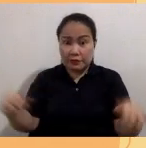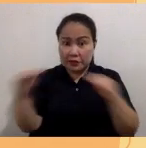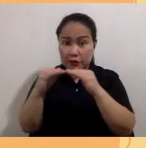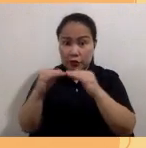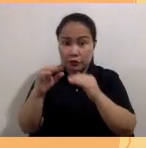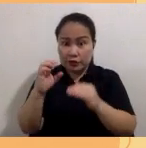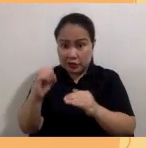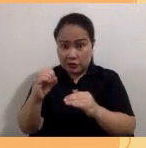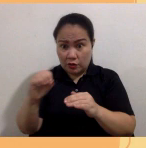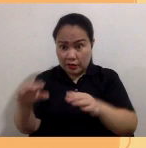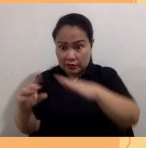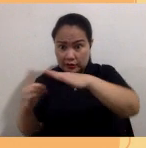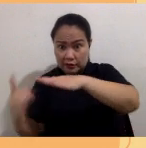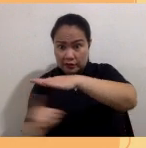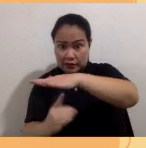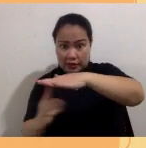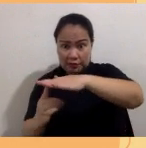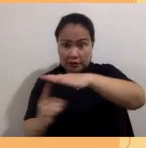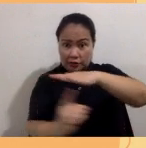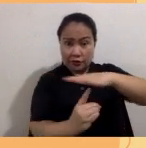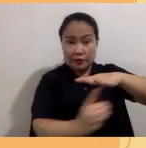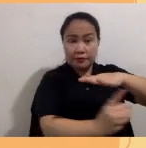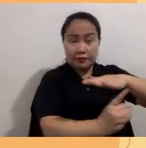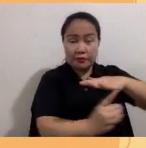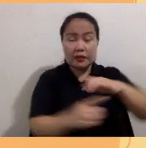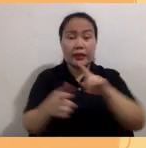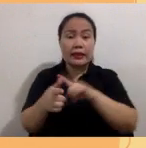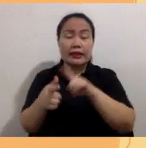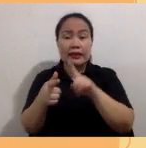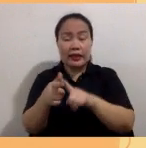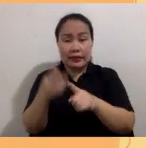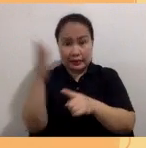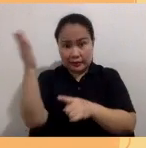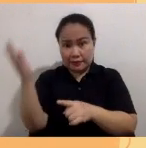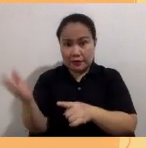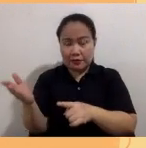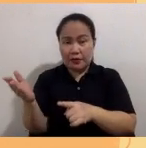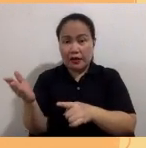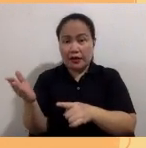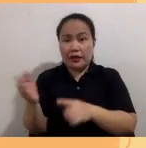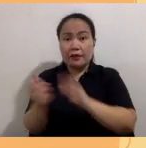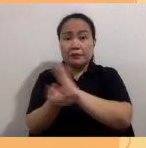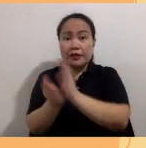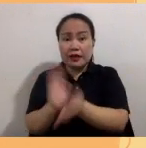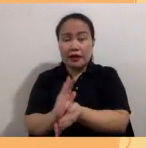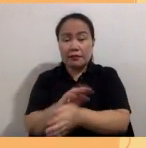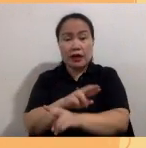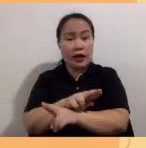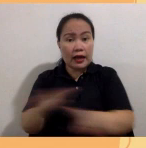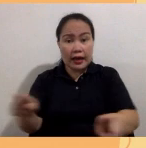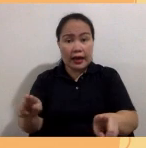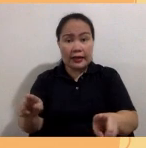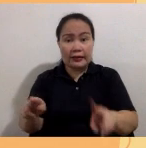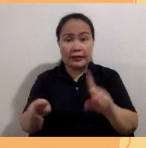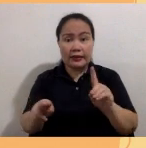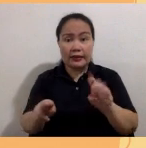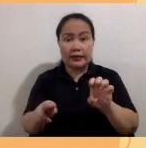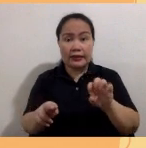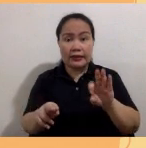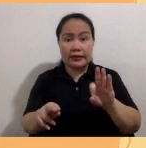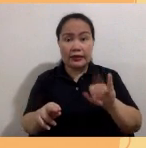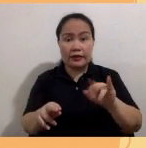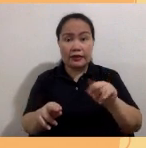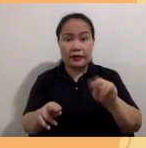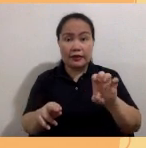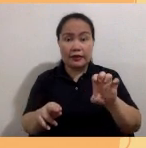denominator natin, then yan ay maiko-consider nating undefined. So, kapag itong denominators natin